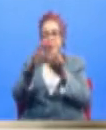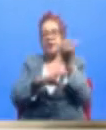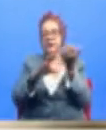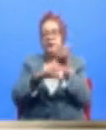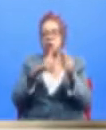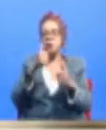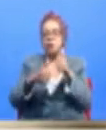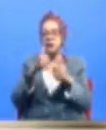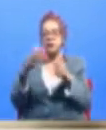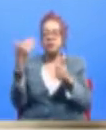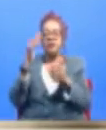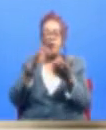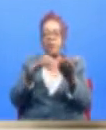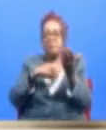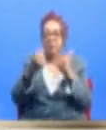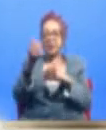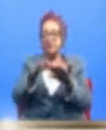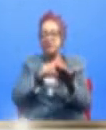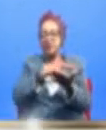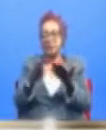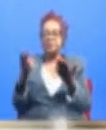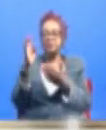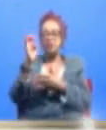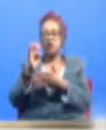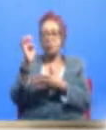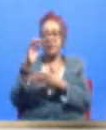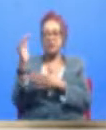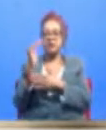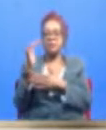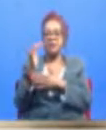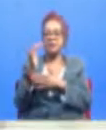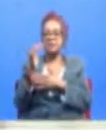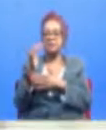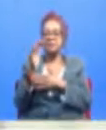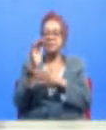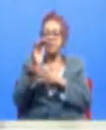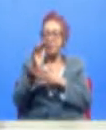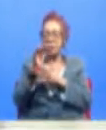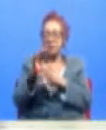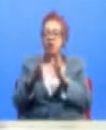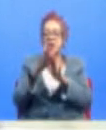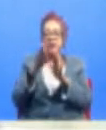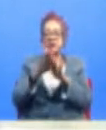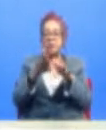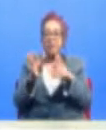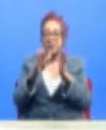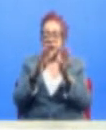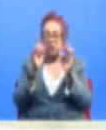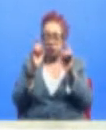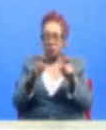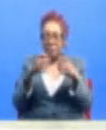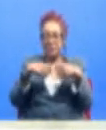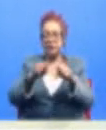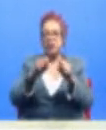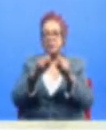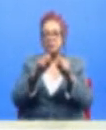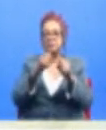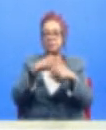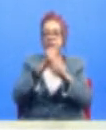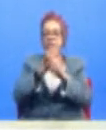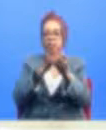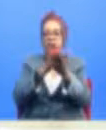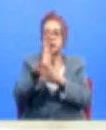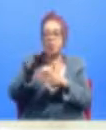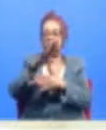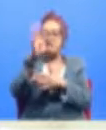default, especially Ethiopia and Zambia, calling for urgent measures to be taken up to ensure that African countries are